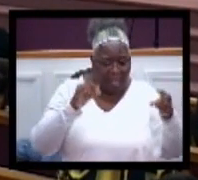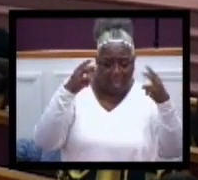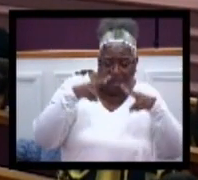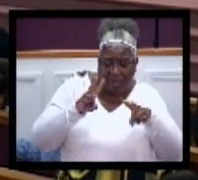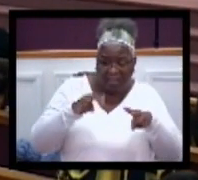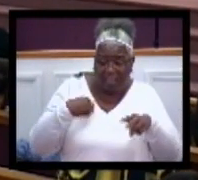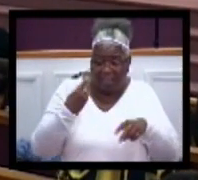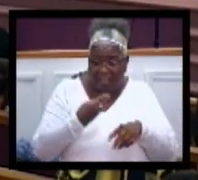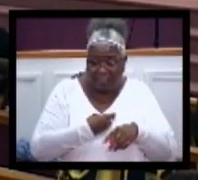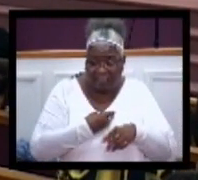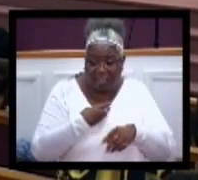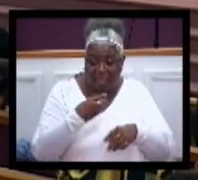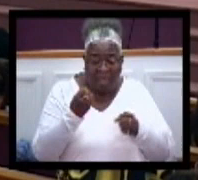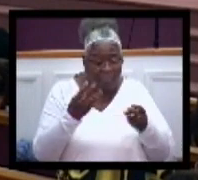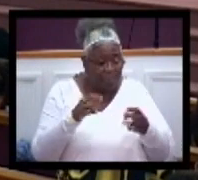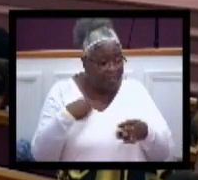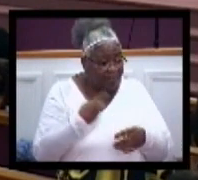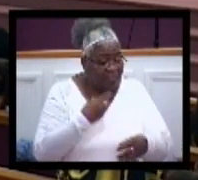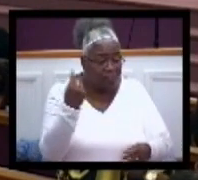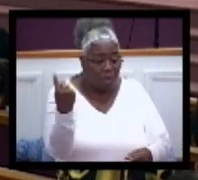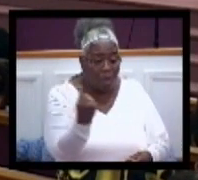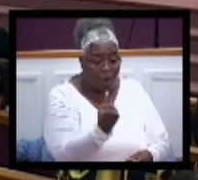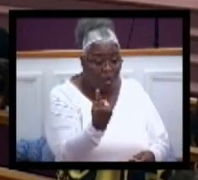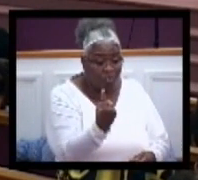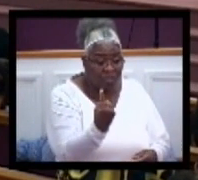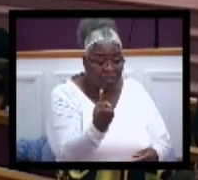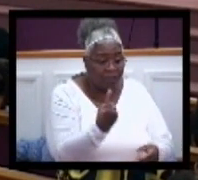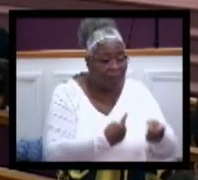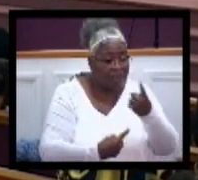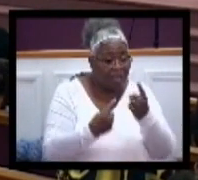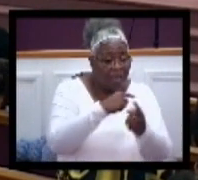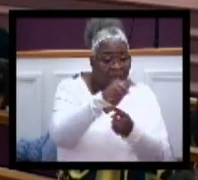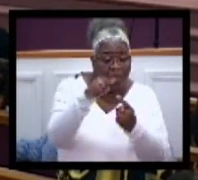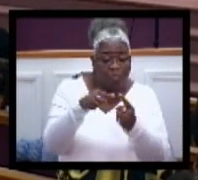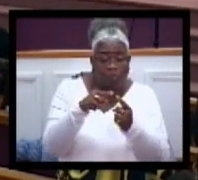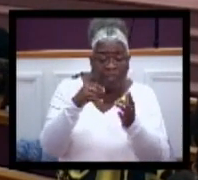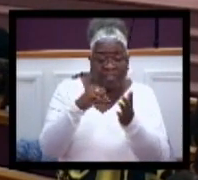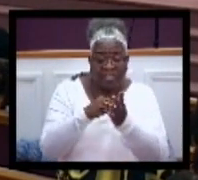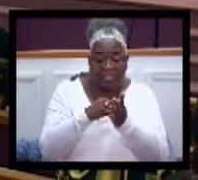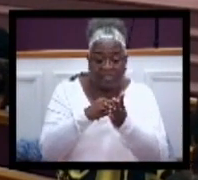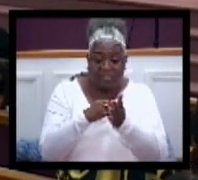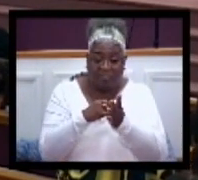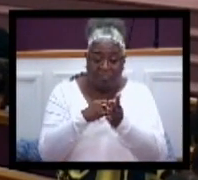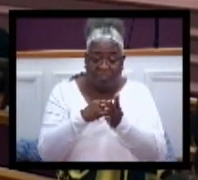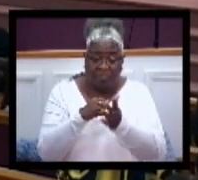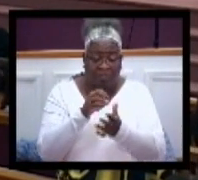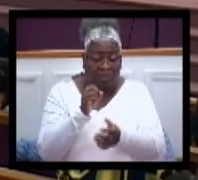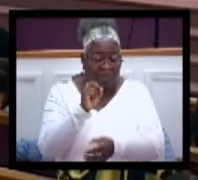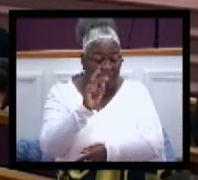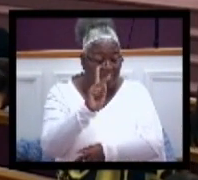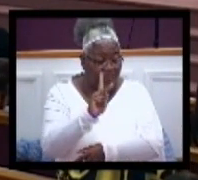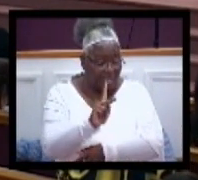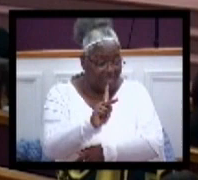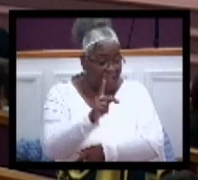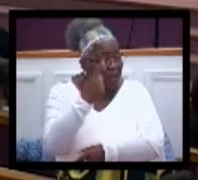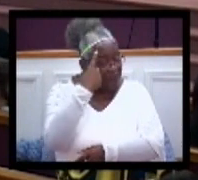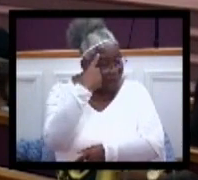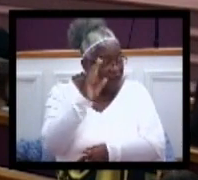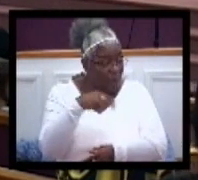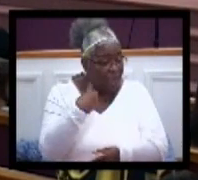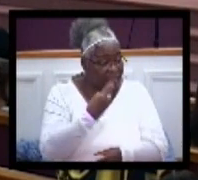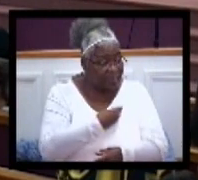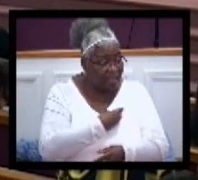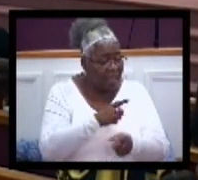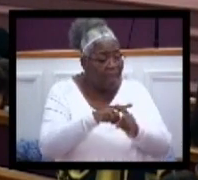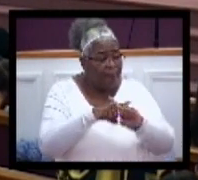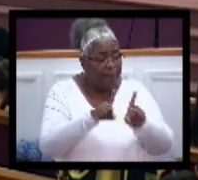us only come when it is convenient for us.